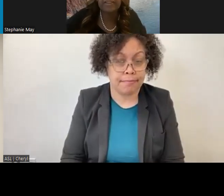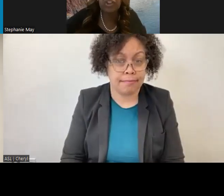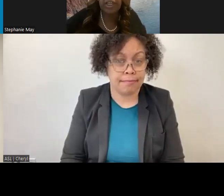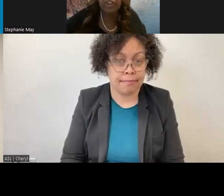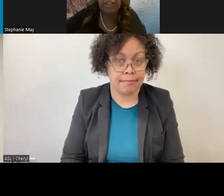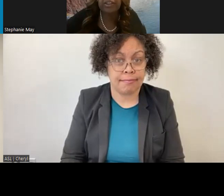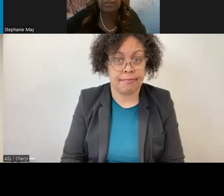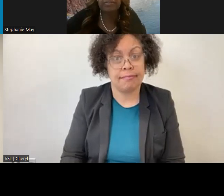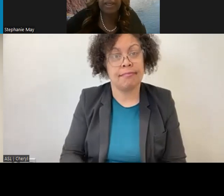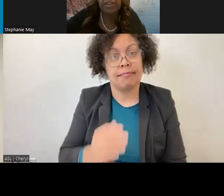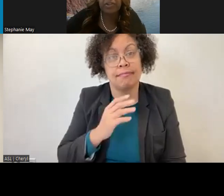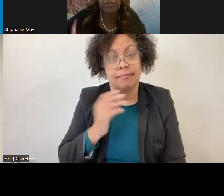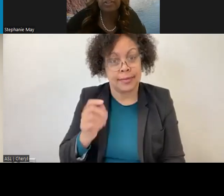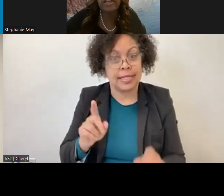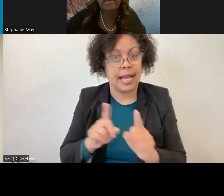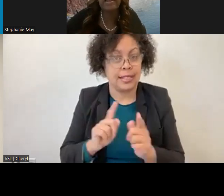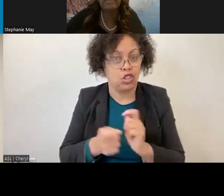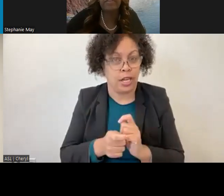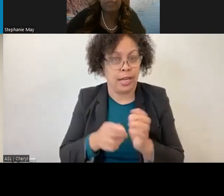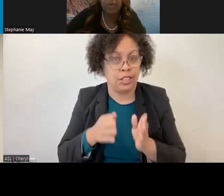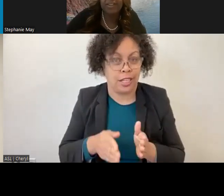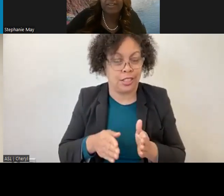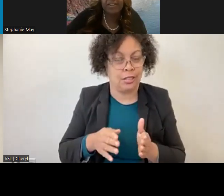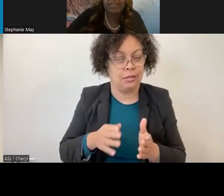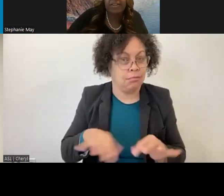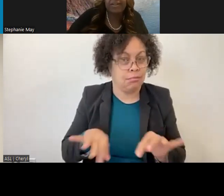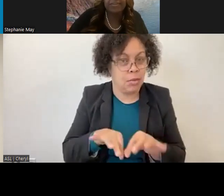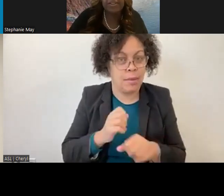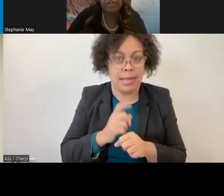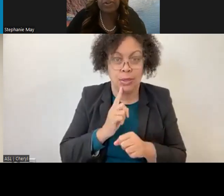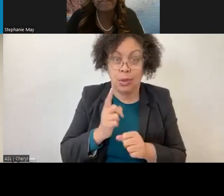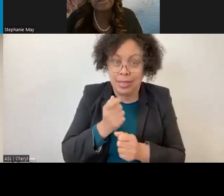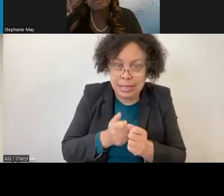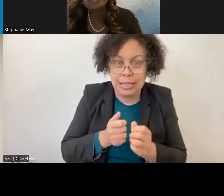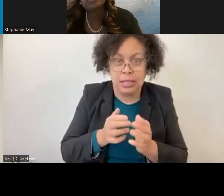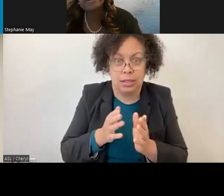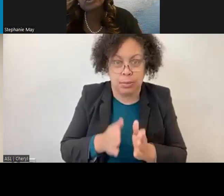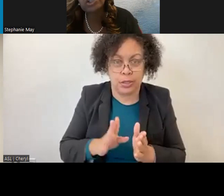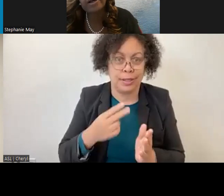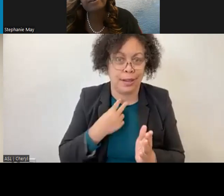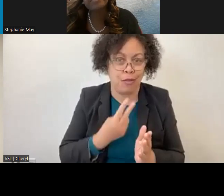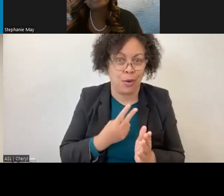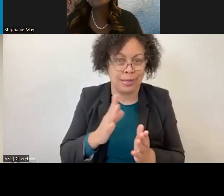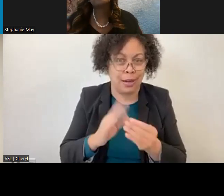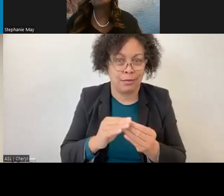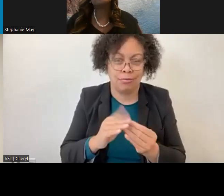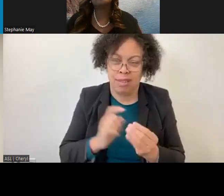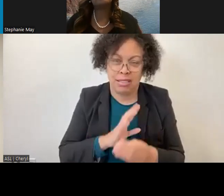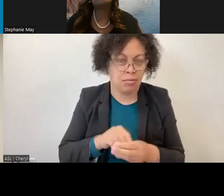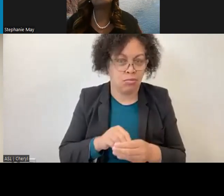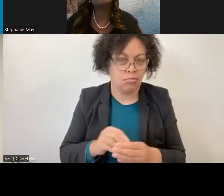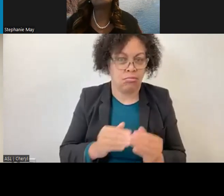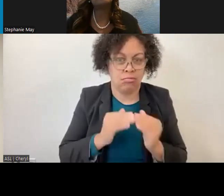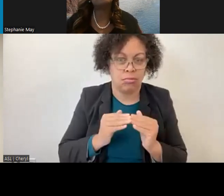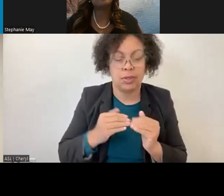Great. And as a change agent, making certain that every voice is heard. I think we can do a better job as